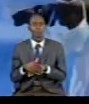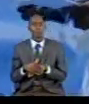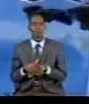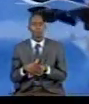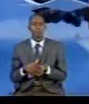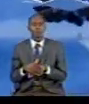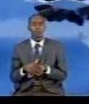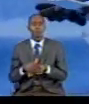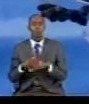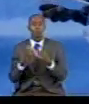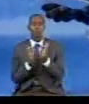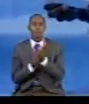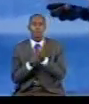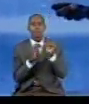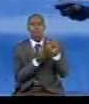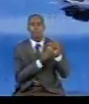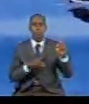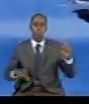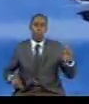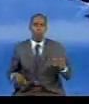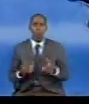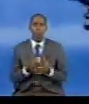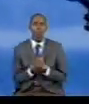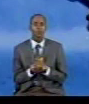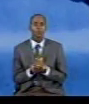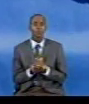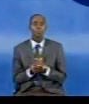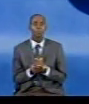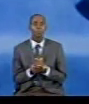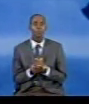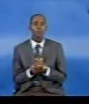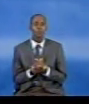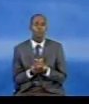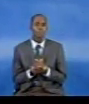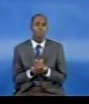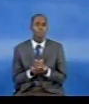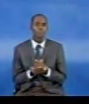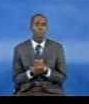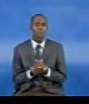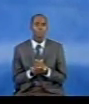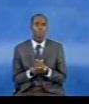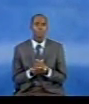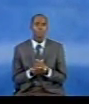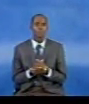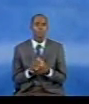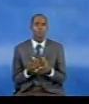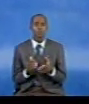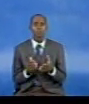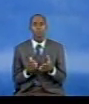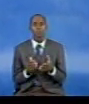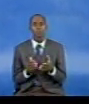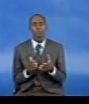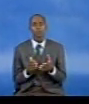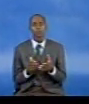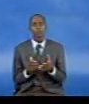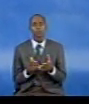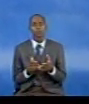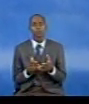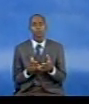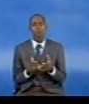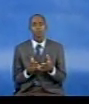Praise the Lord. My name is Doug Benjo. I'm from Nembe, local government area at